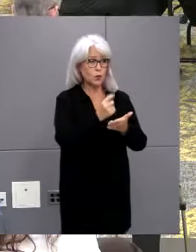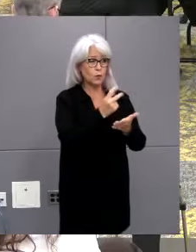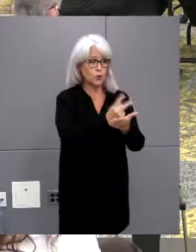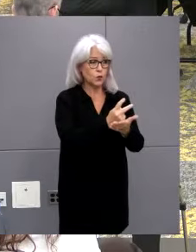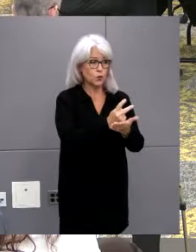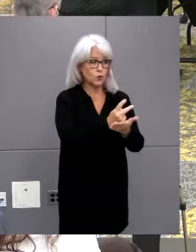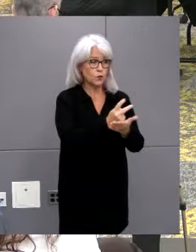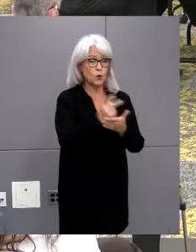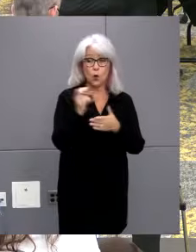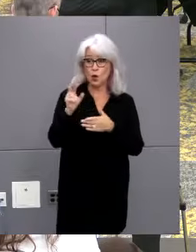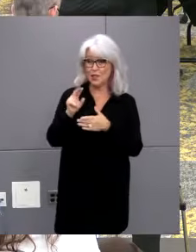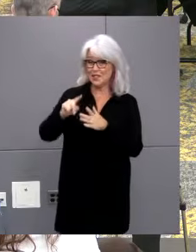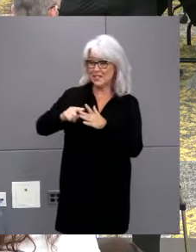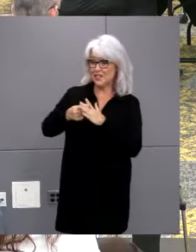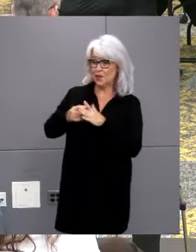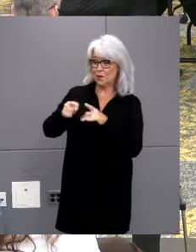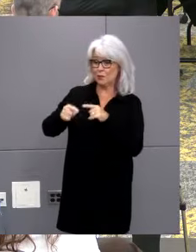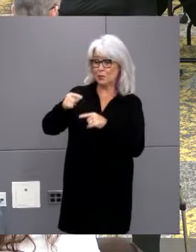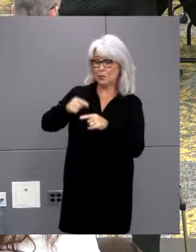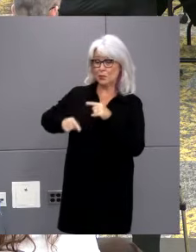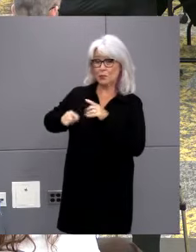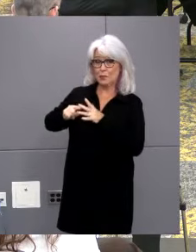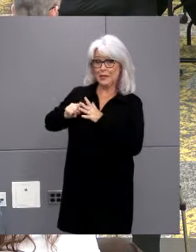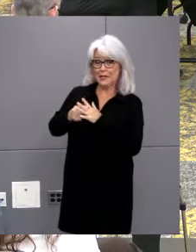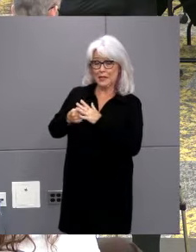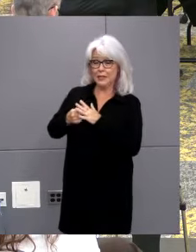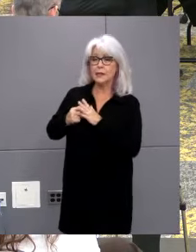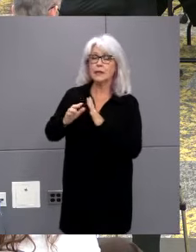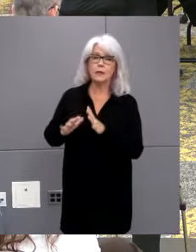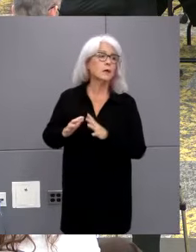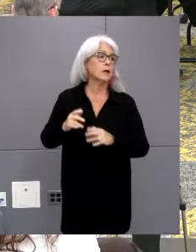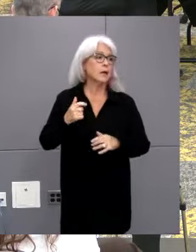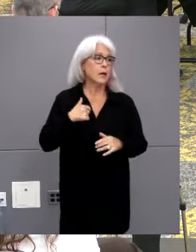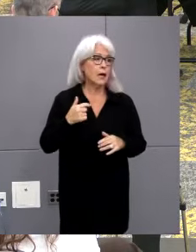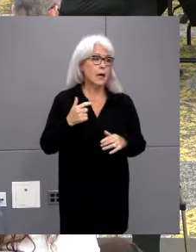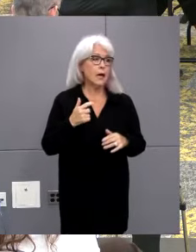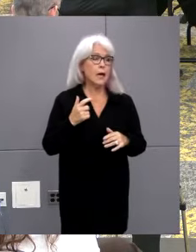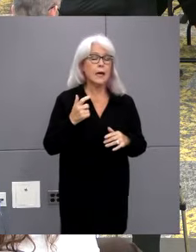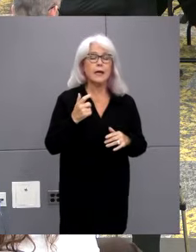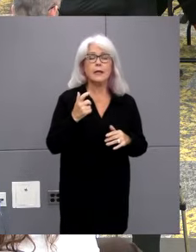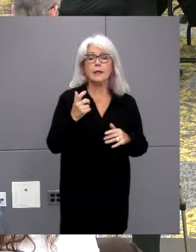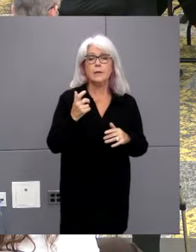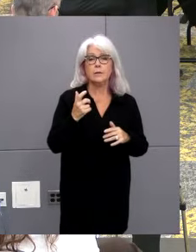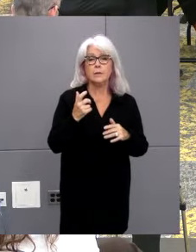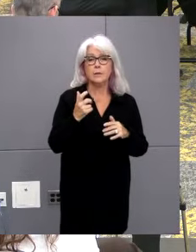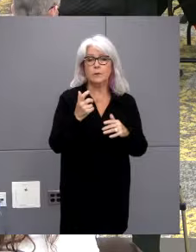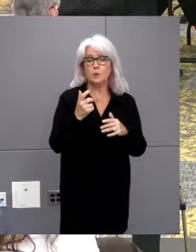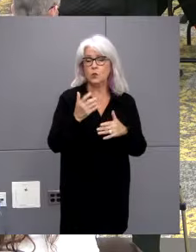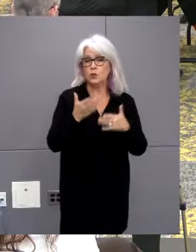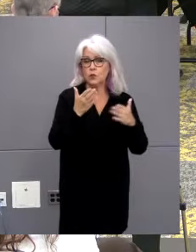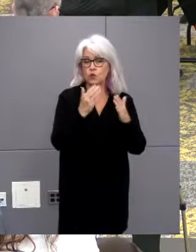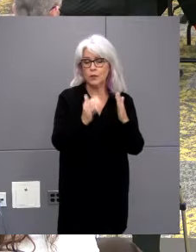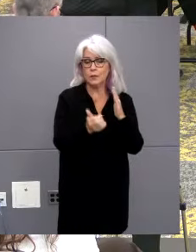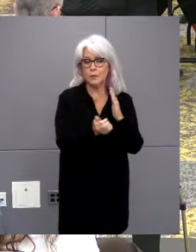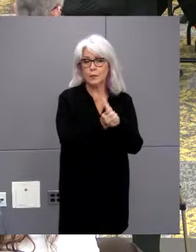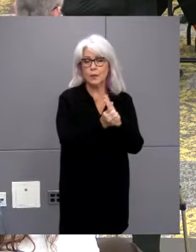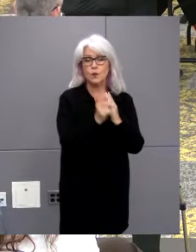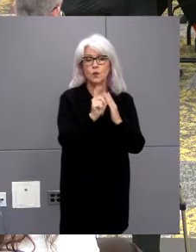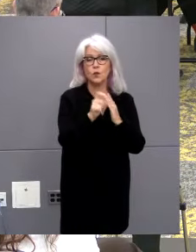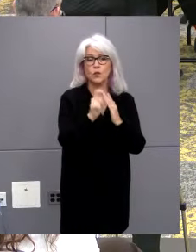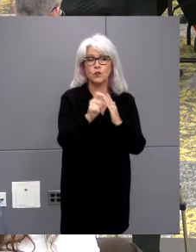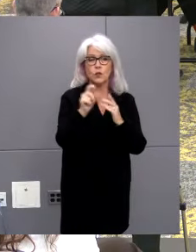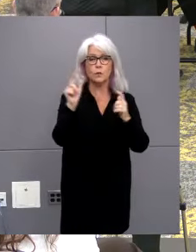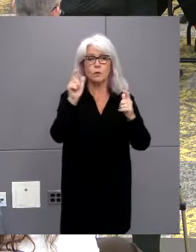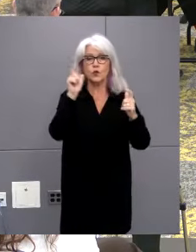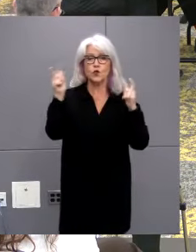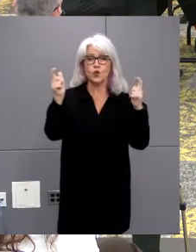I think it starts, no, because it's already done. Okay. I make an amendment to change the word back to majority instead